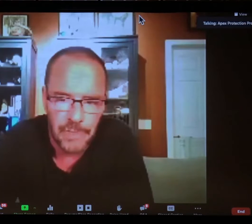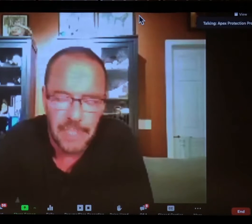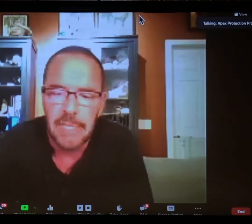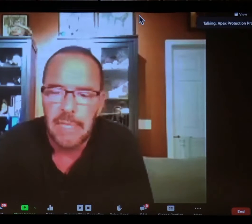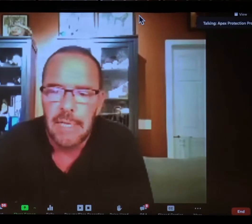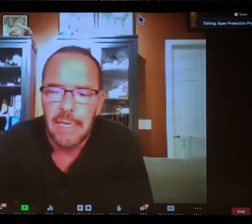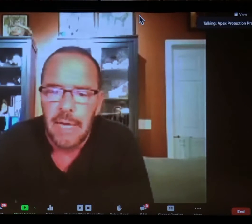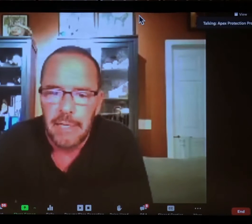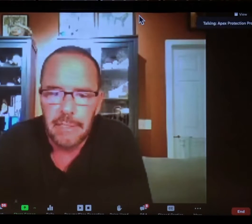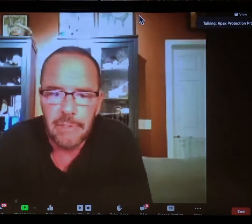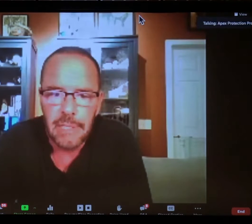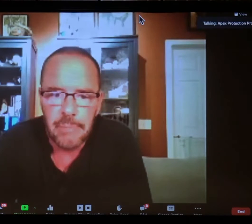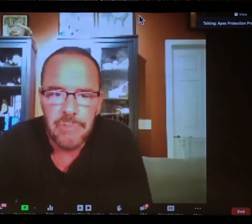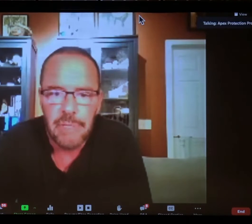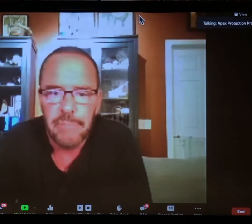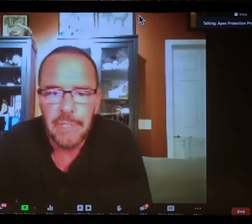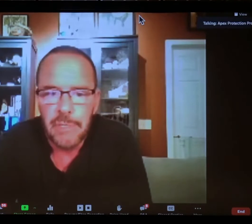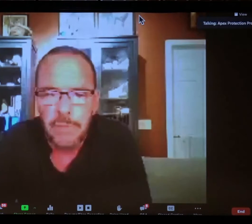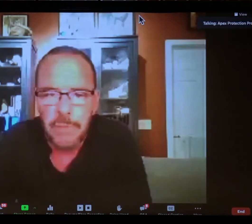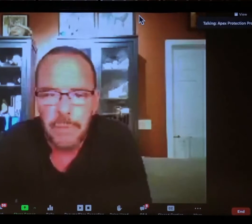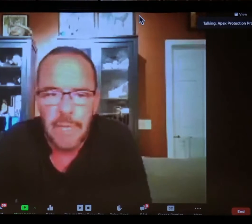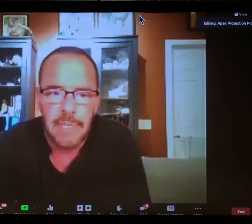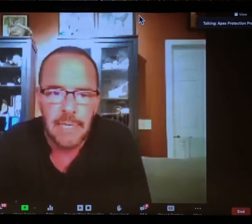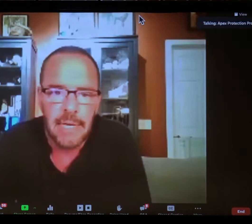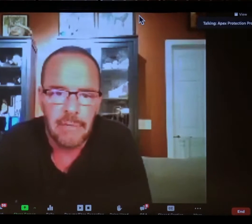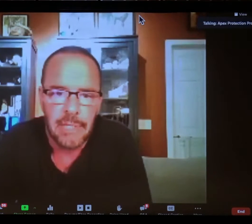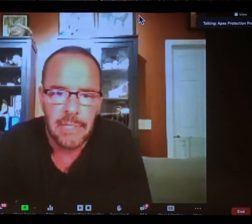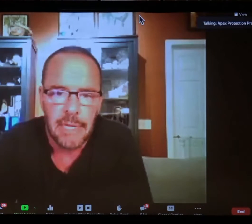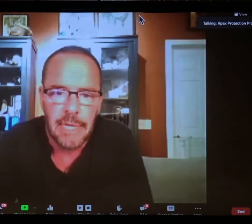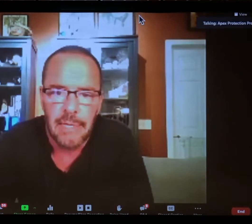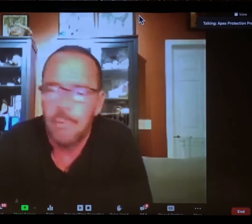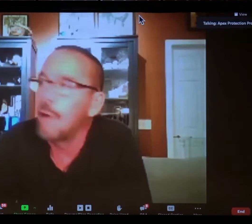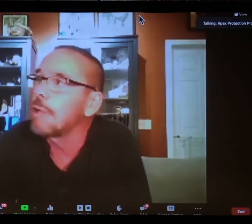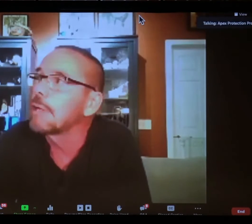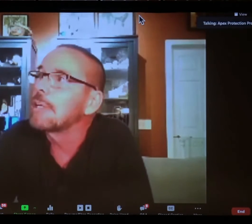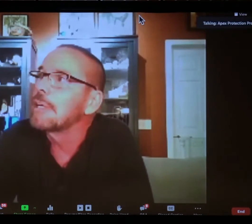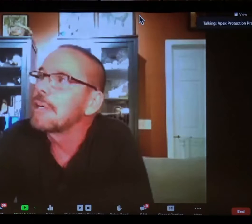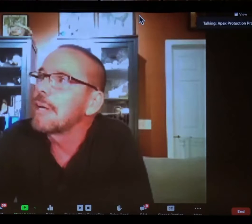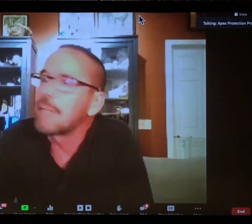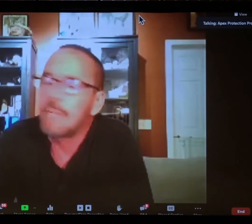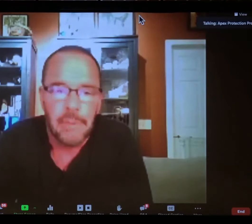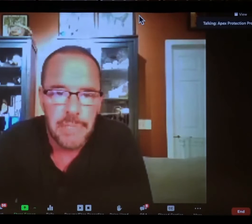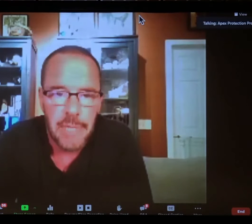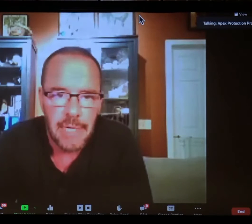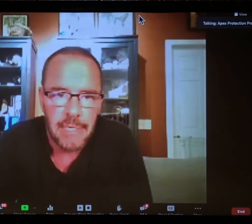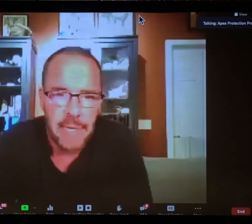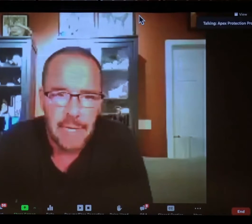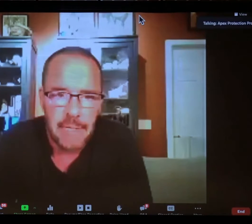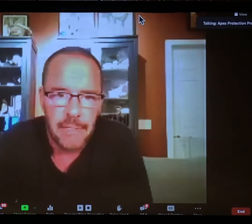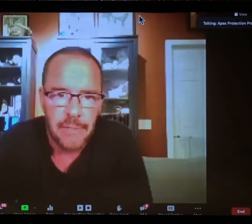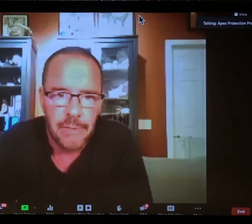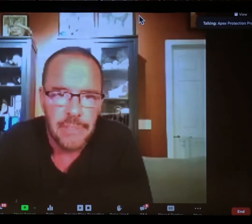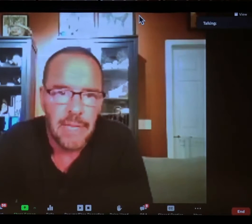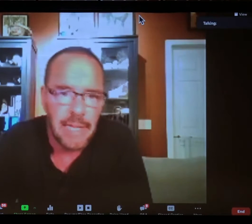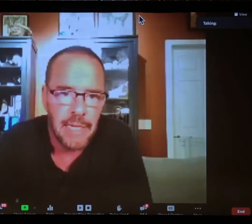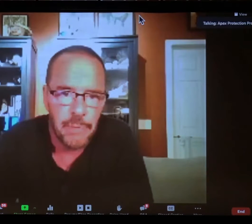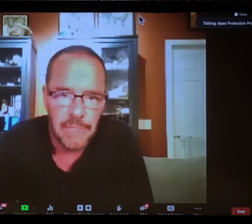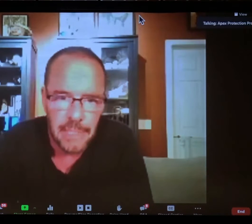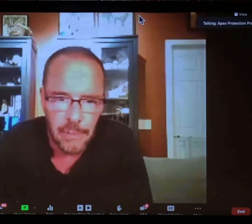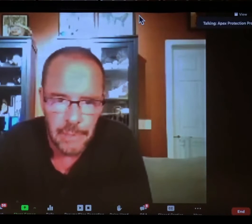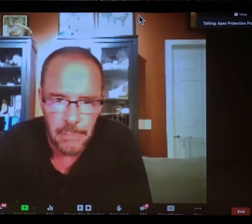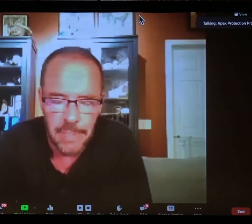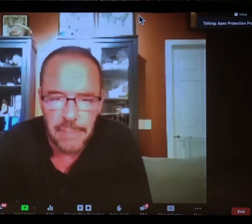old movie and a little clip of something new, and then Caroline and Paula are going to go outside and they're going to hang